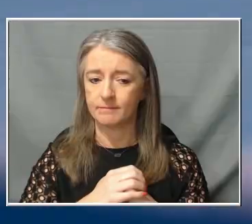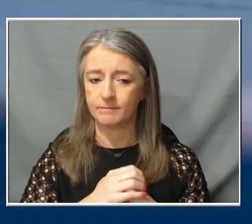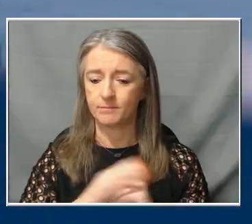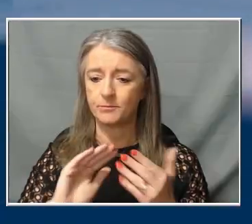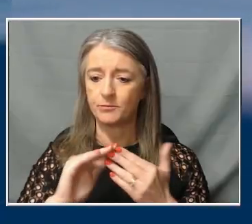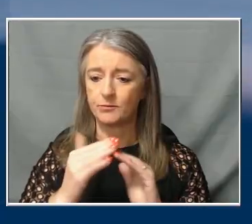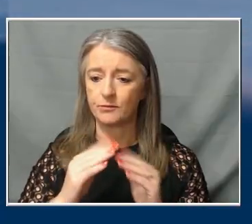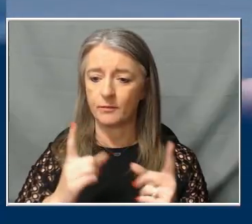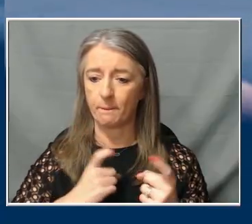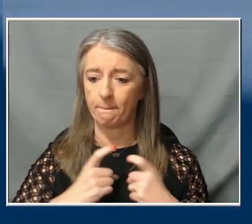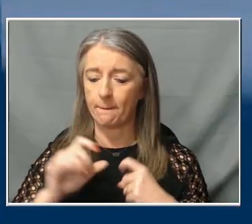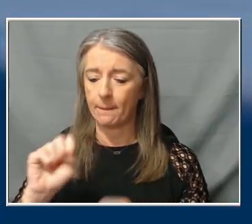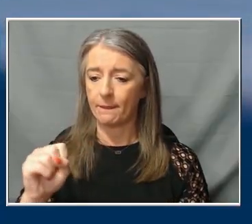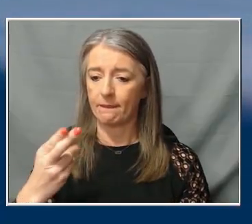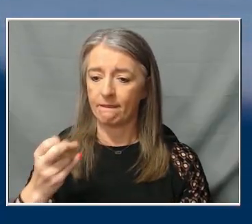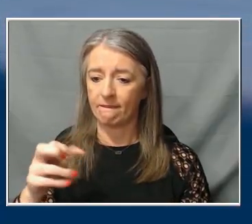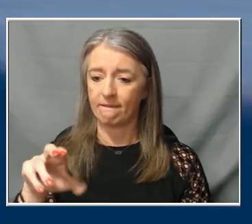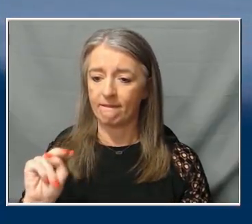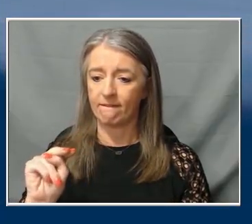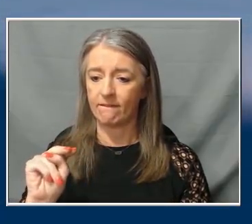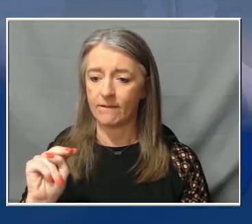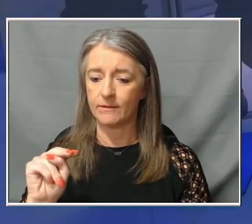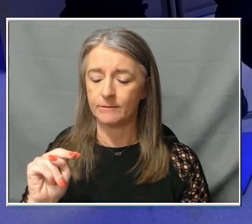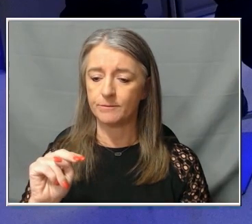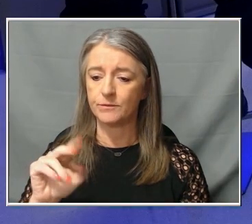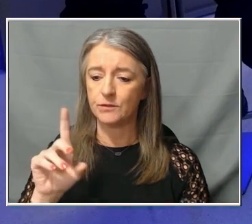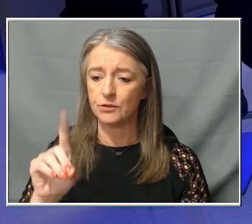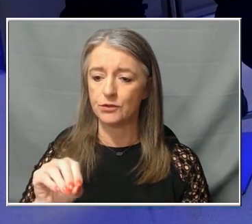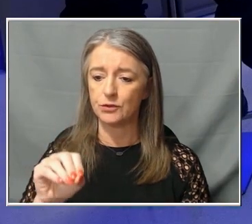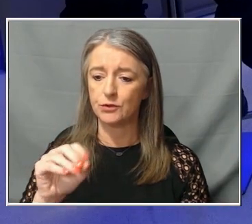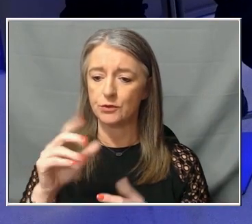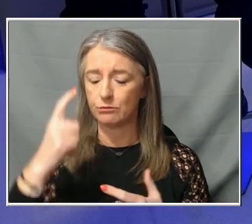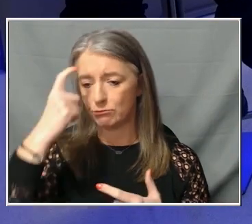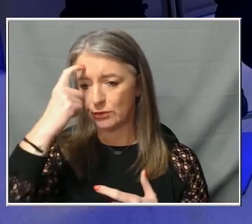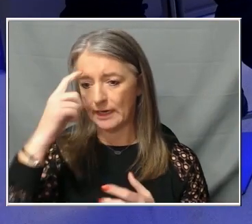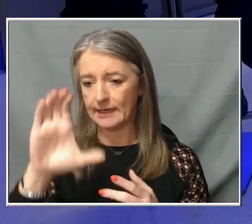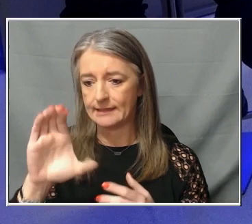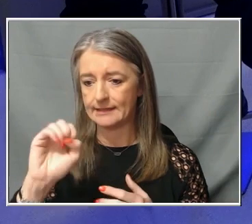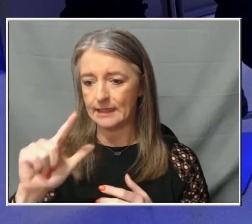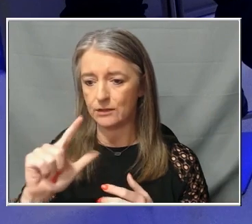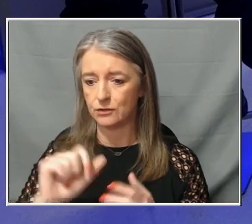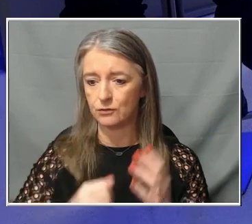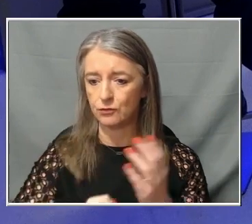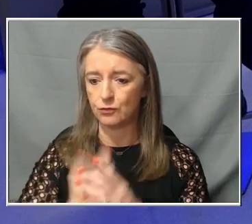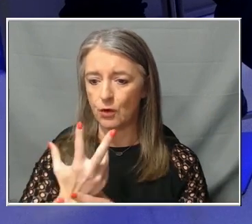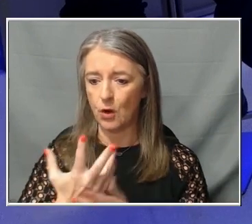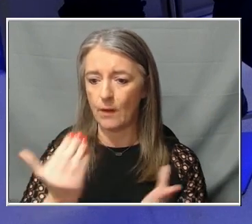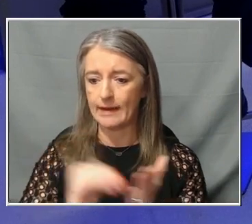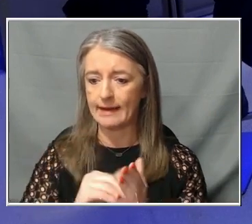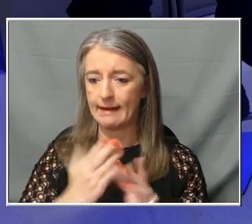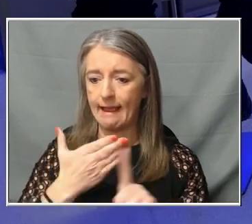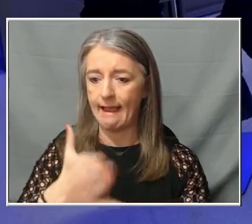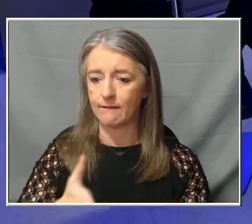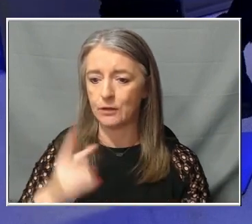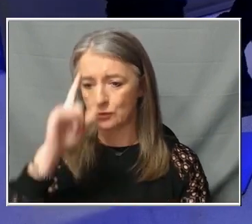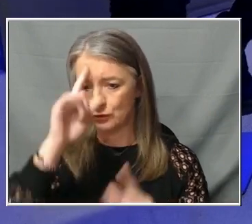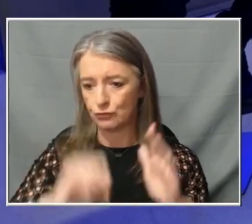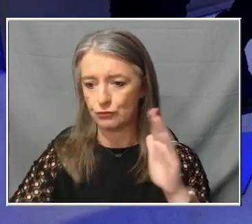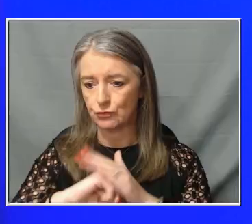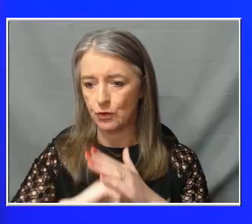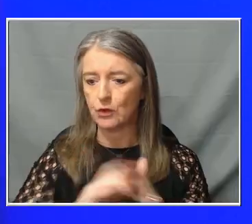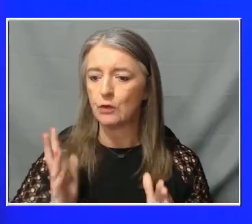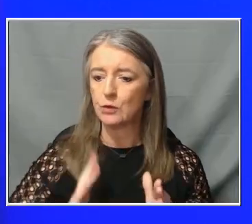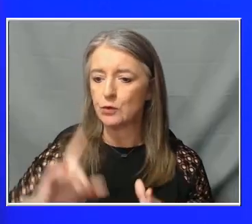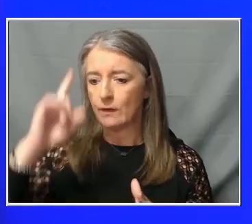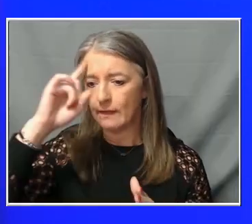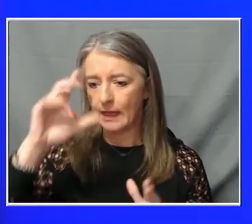here. Sharon wants to know, Dr. Gronseth, do brain cells regrow or take over after a stroke? We used to think no, but it